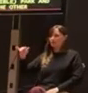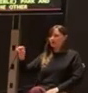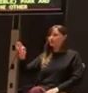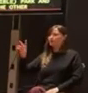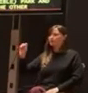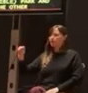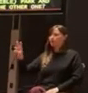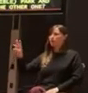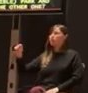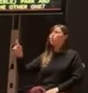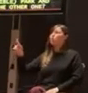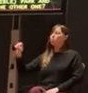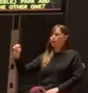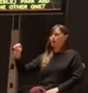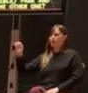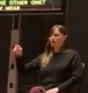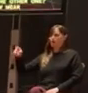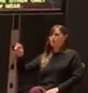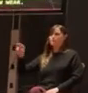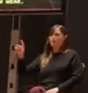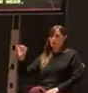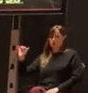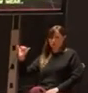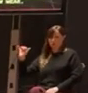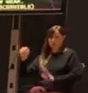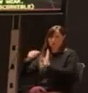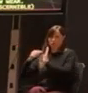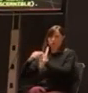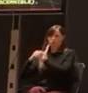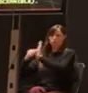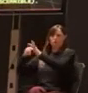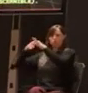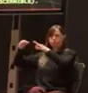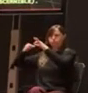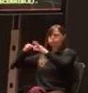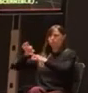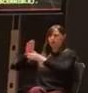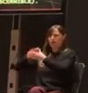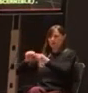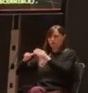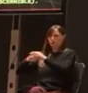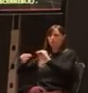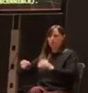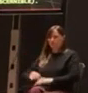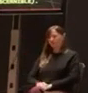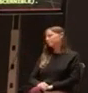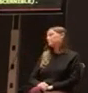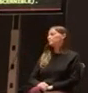Flo Ware Park. Has good signage also describing who these individuals were.